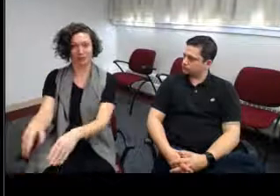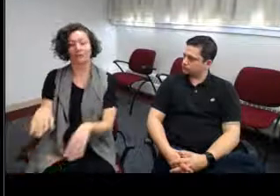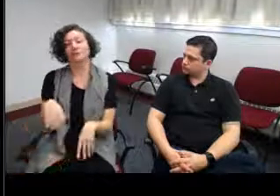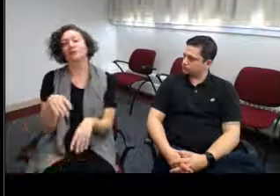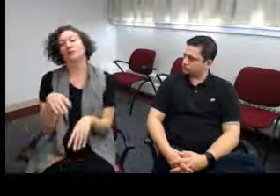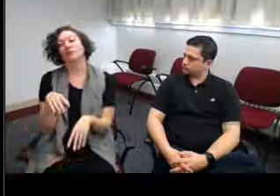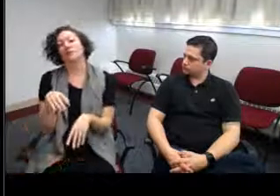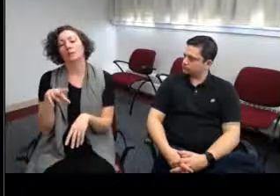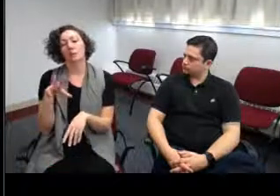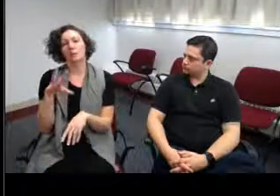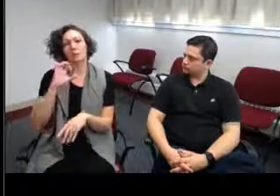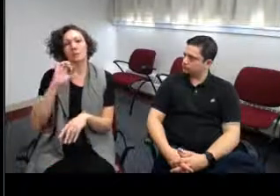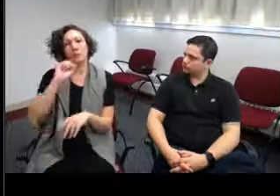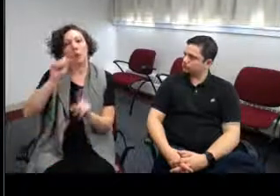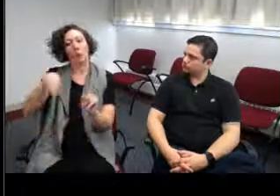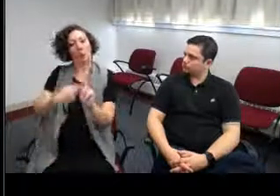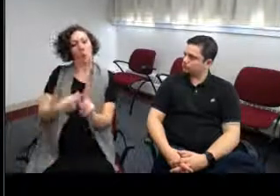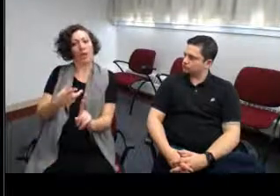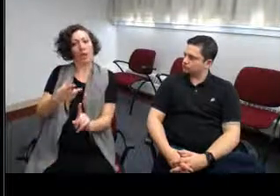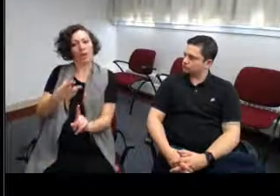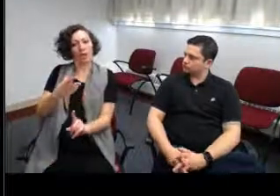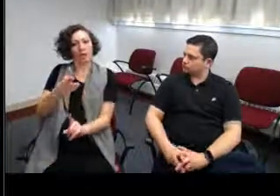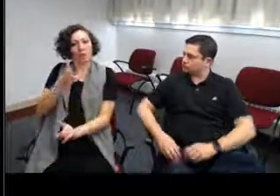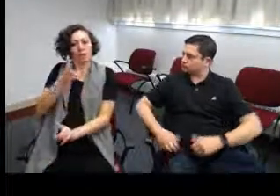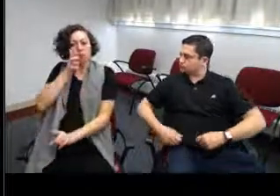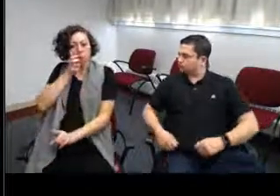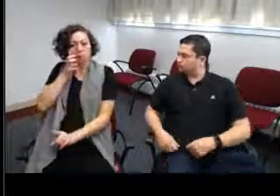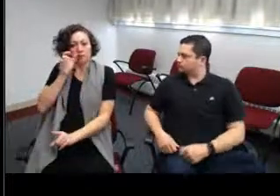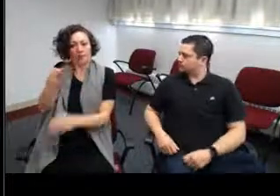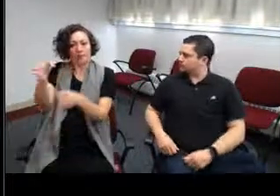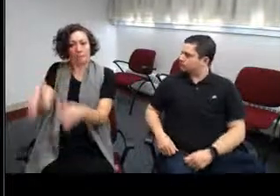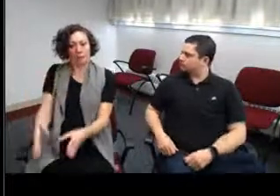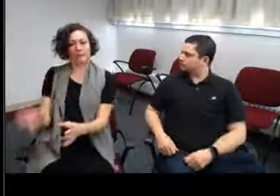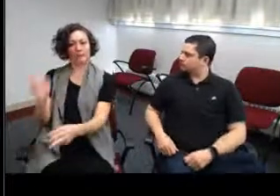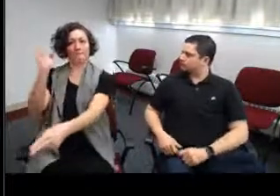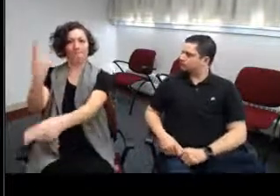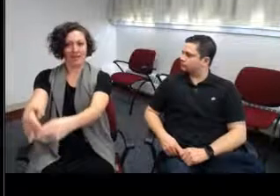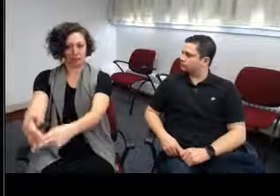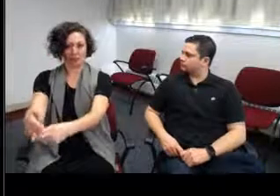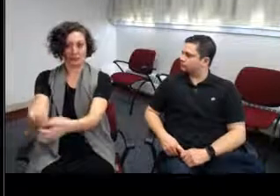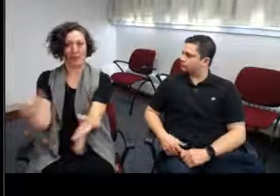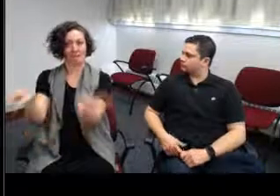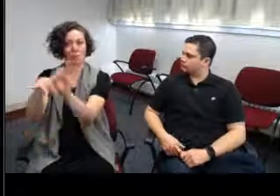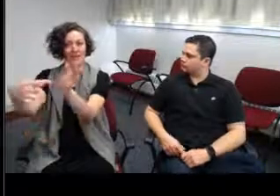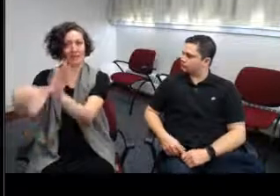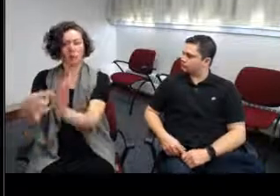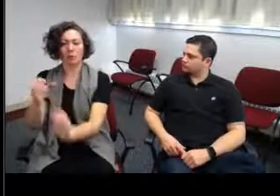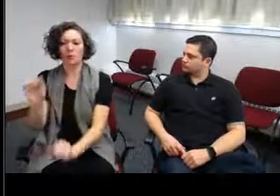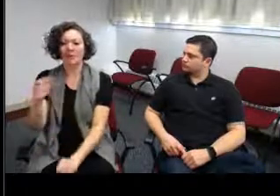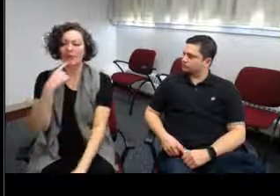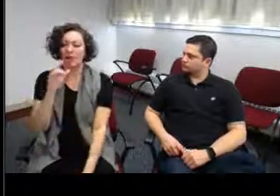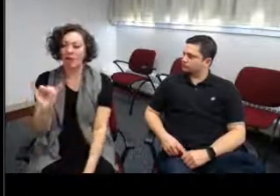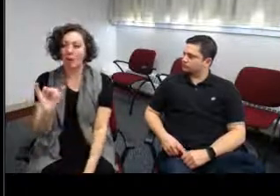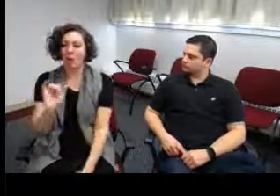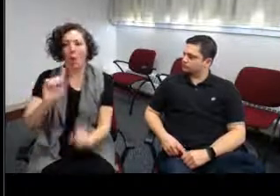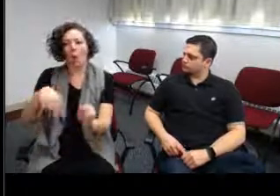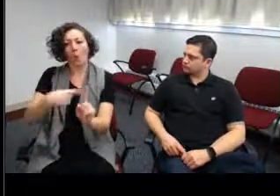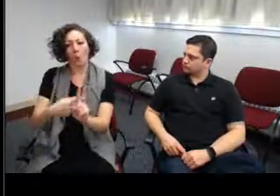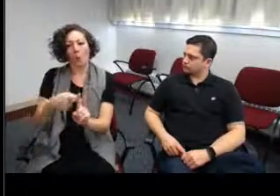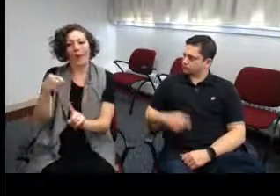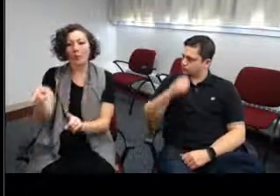to use examples is to actually get the client to give you examples. So when you're listening to this person, maybe